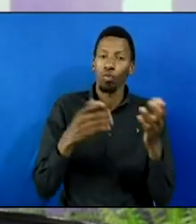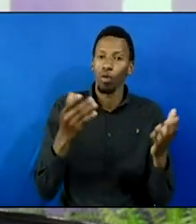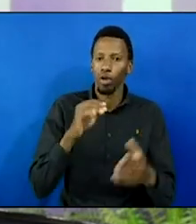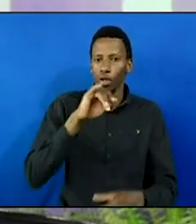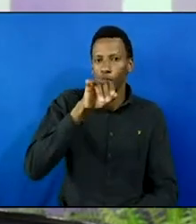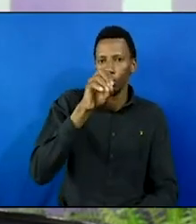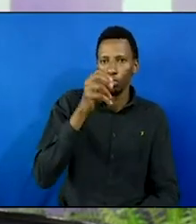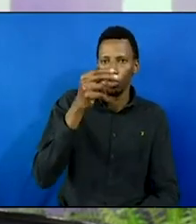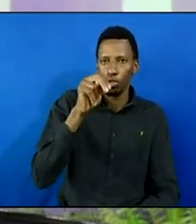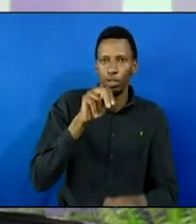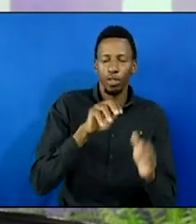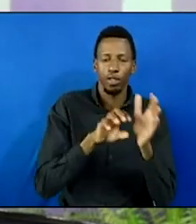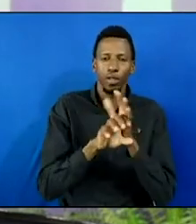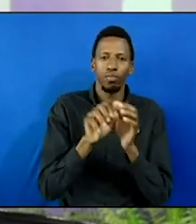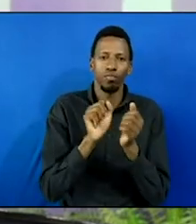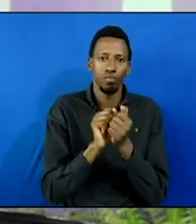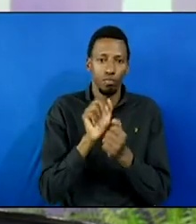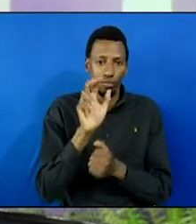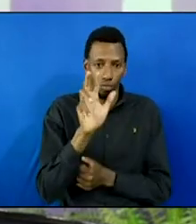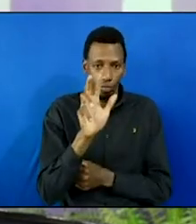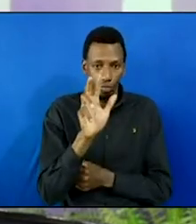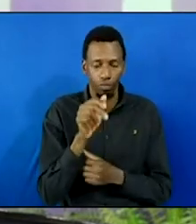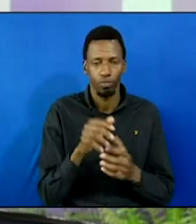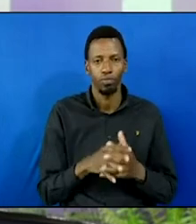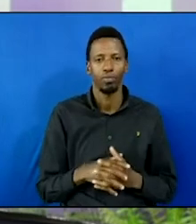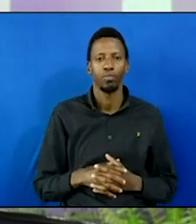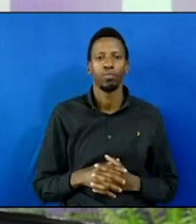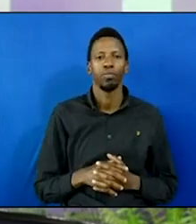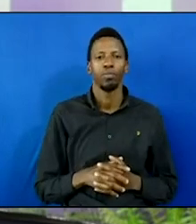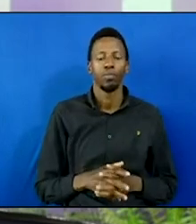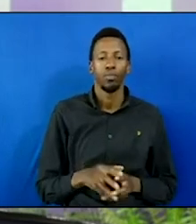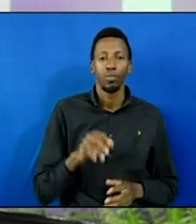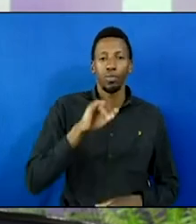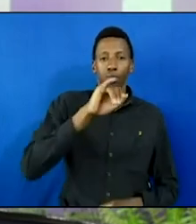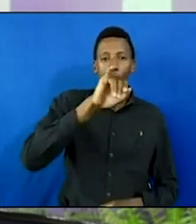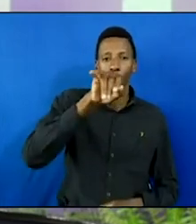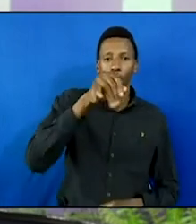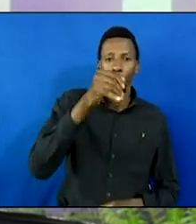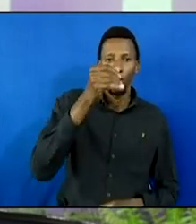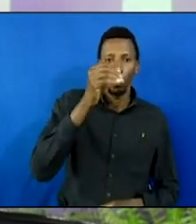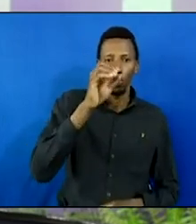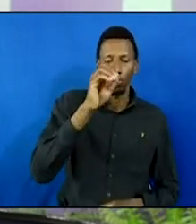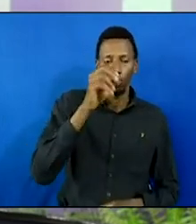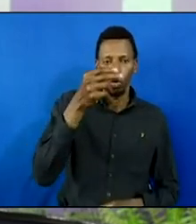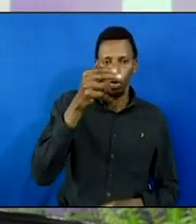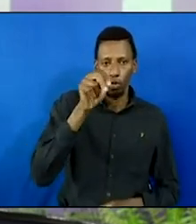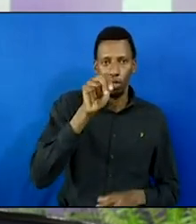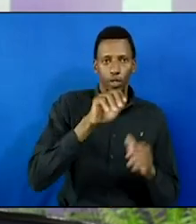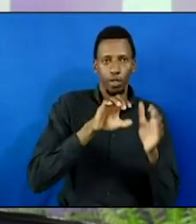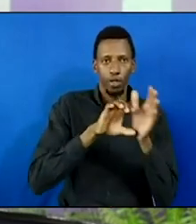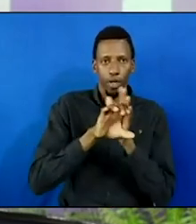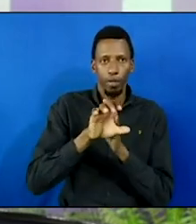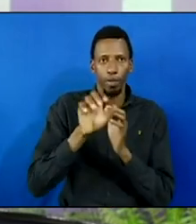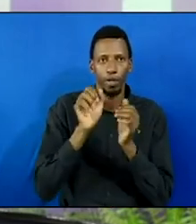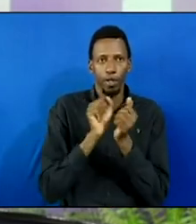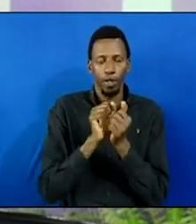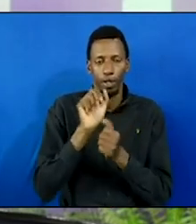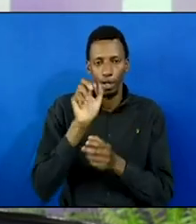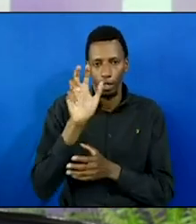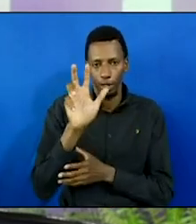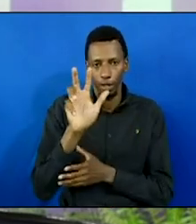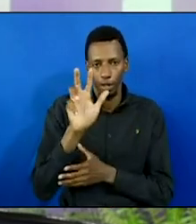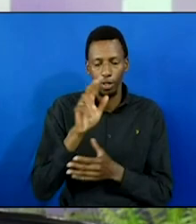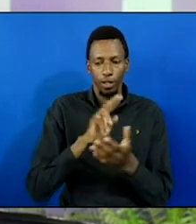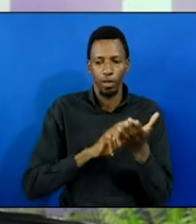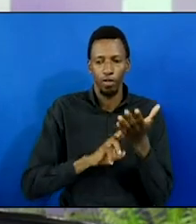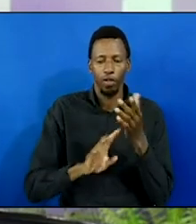chapter 13 for the sake of a holy communion today. John chapter 13 and